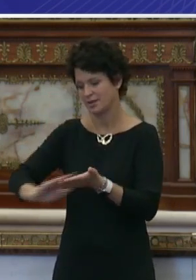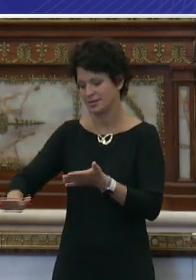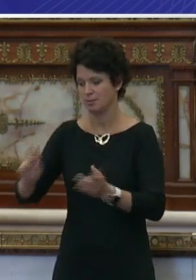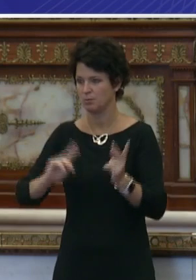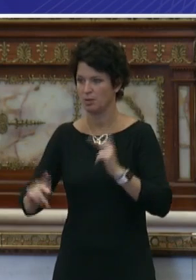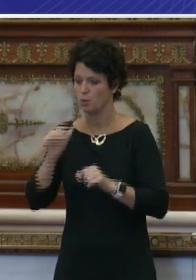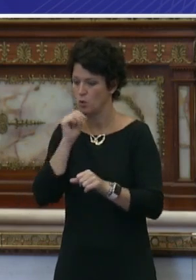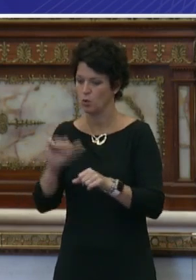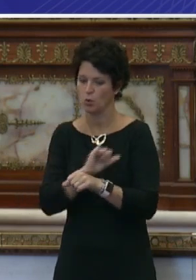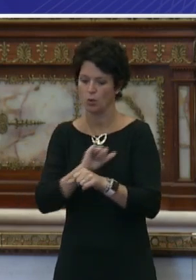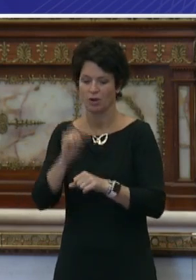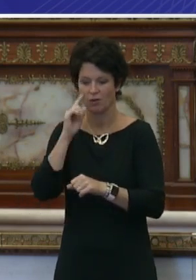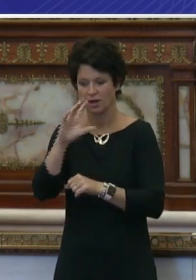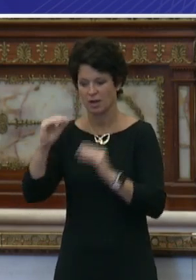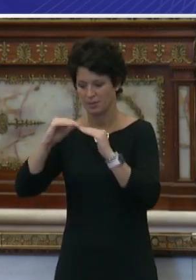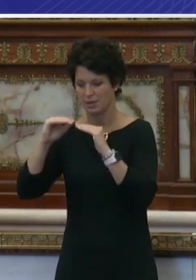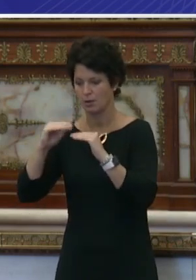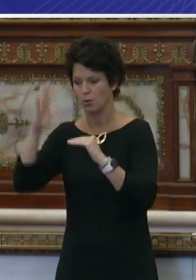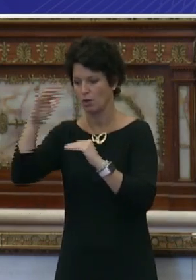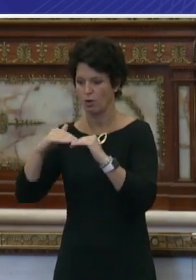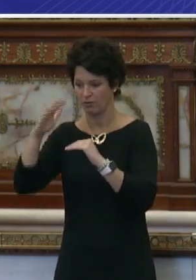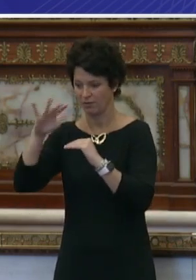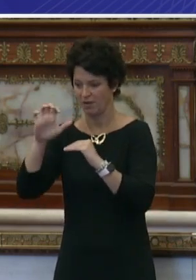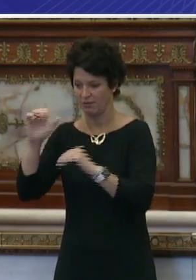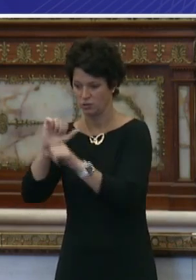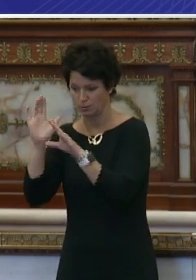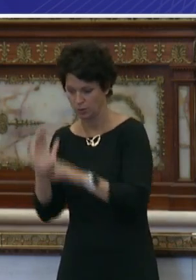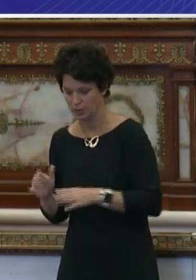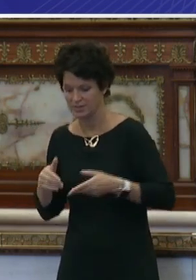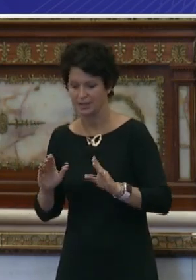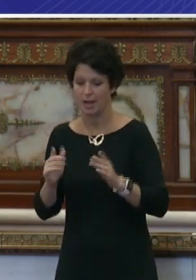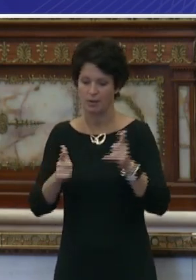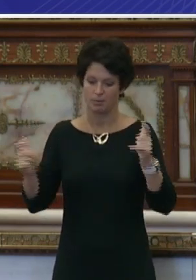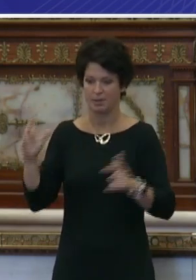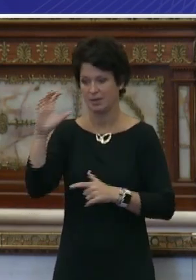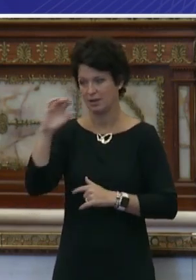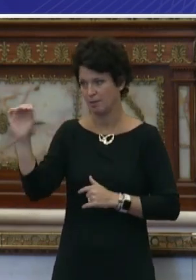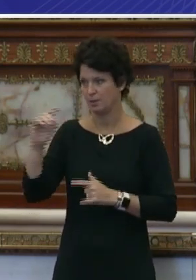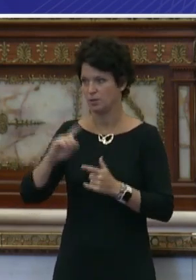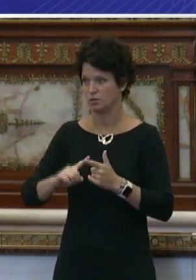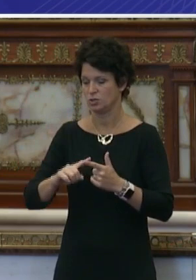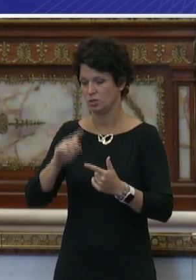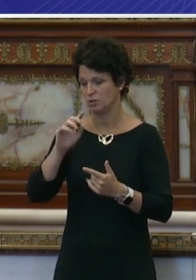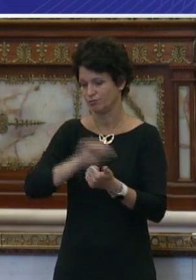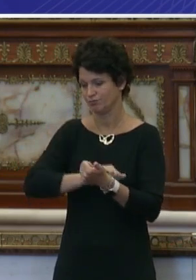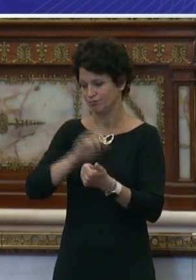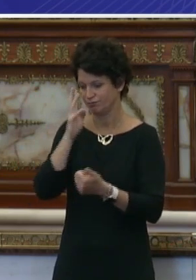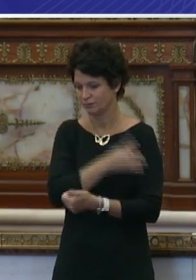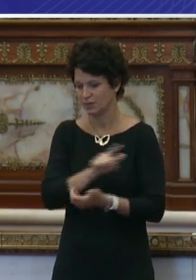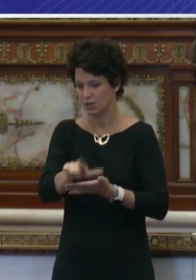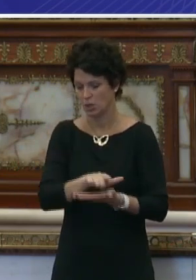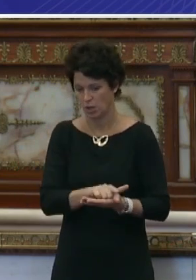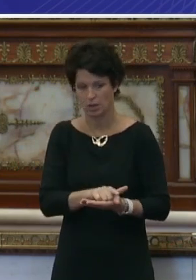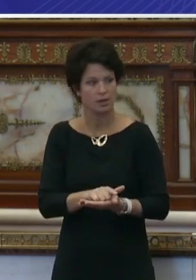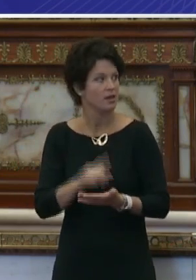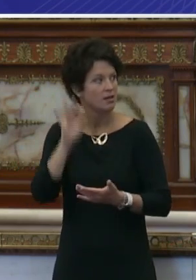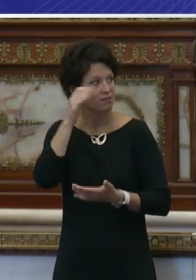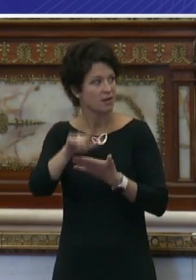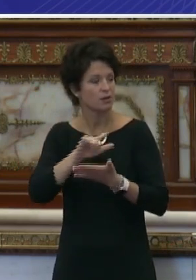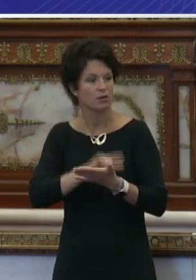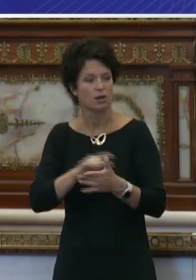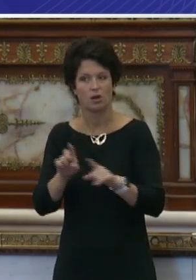individuals who work for an employer with 500 or more employees, allowing major corporations to bypass the law. And the federal law also